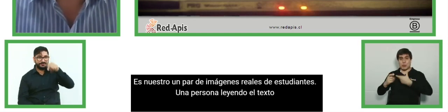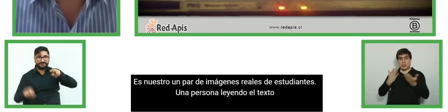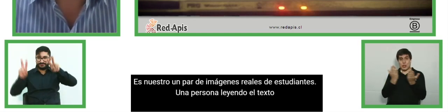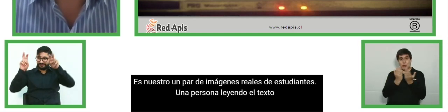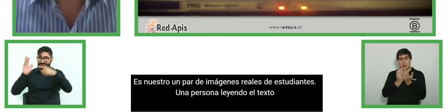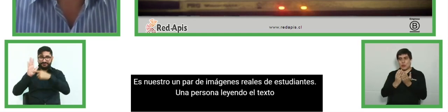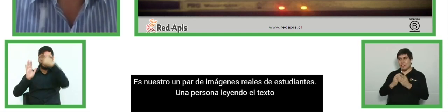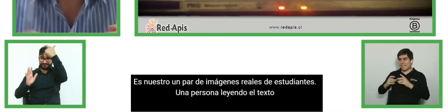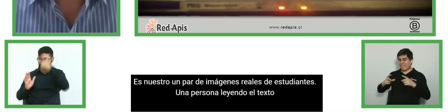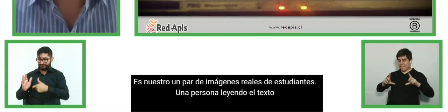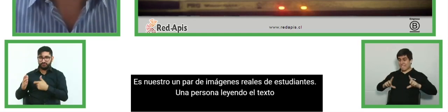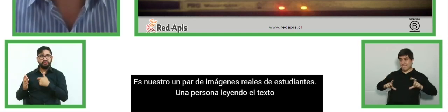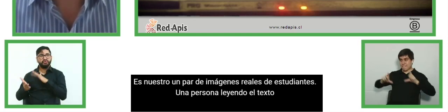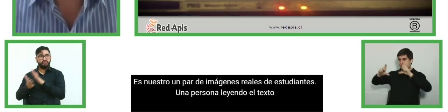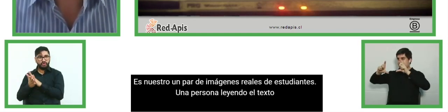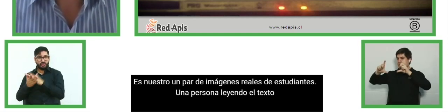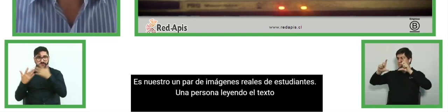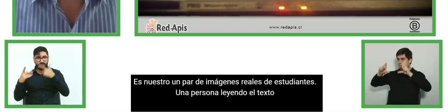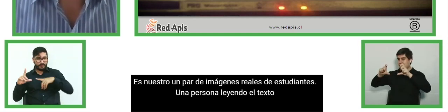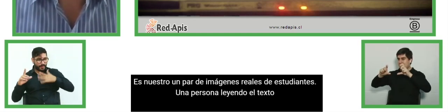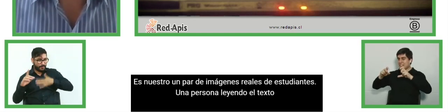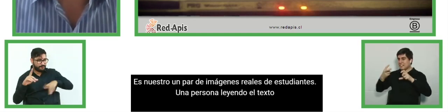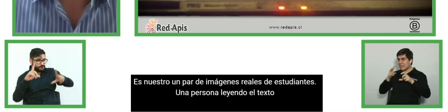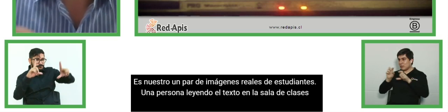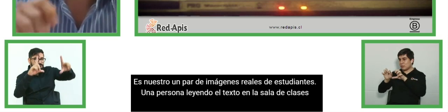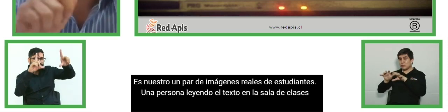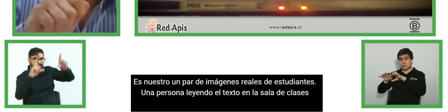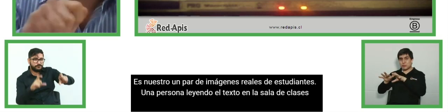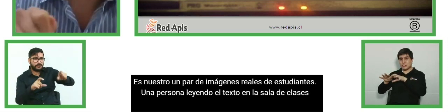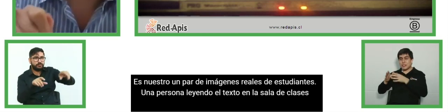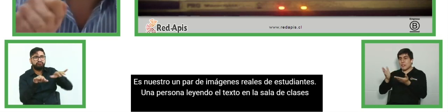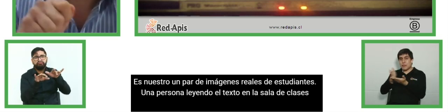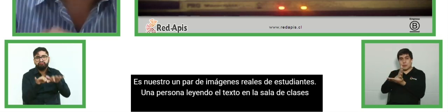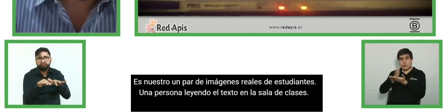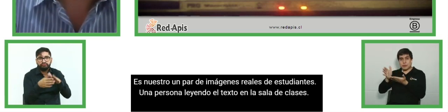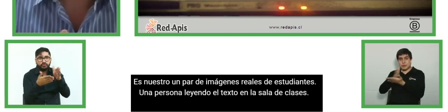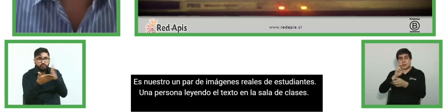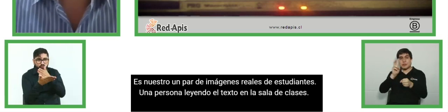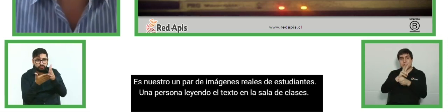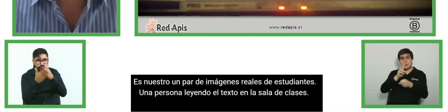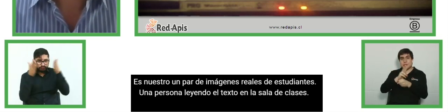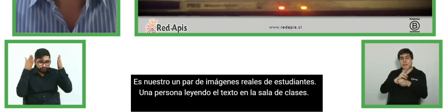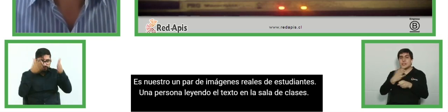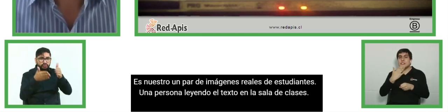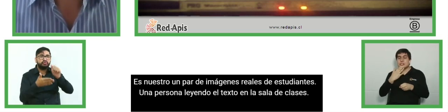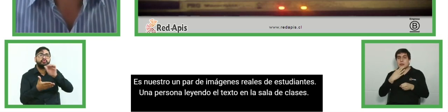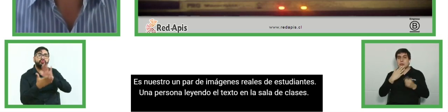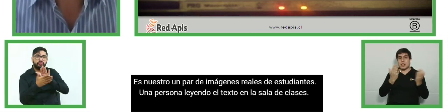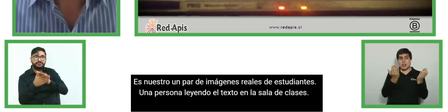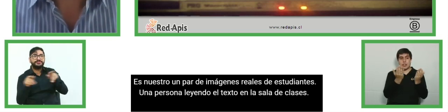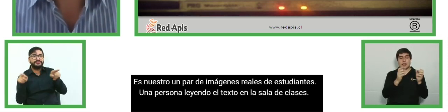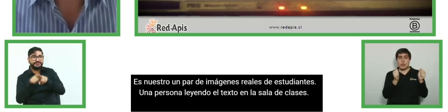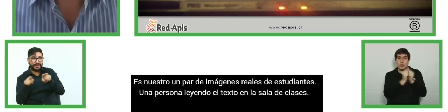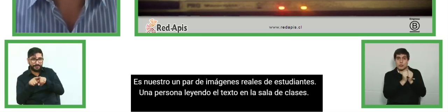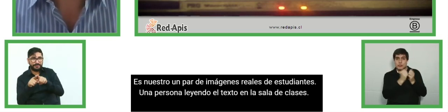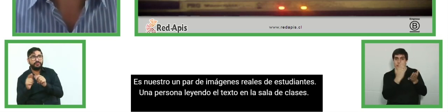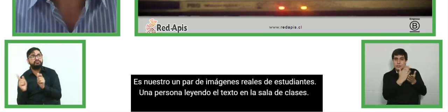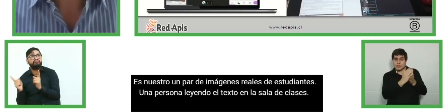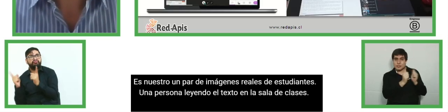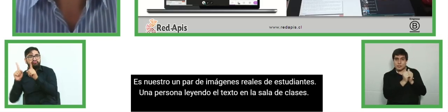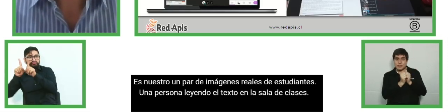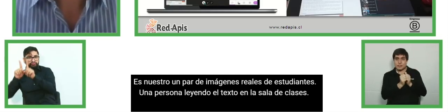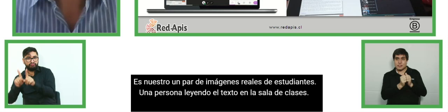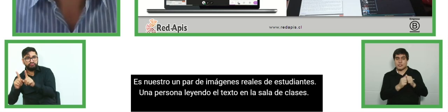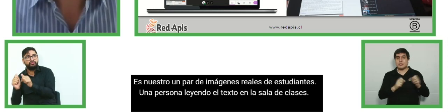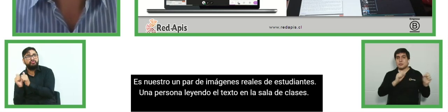the photograph. It's separating what the teacher said to the students. Next. And